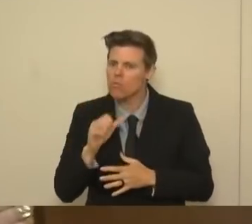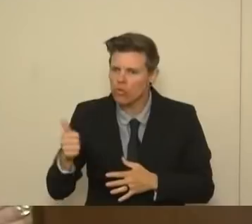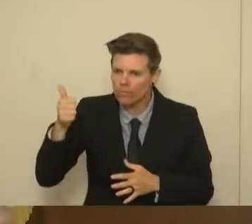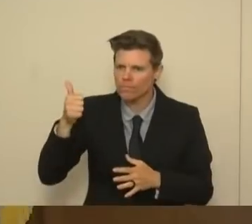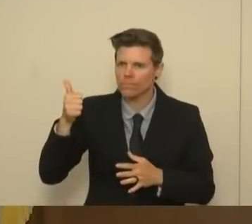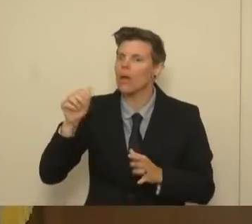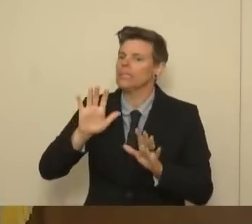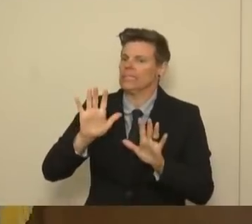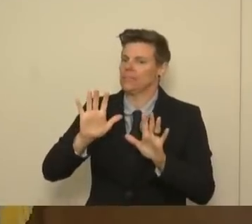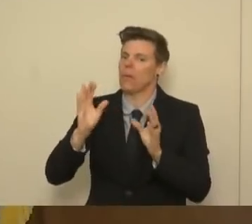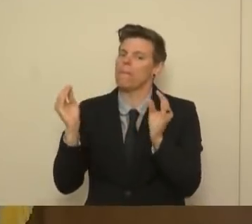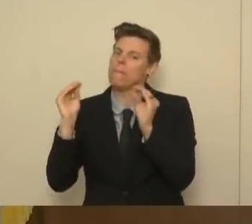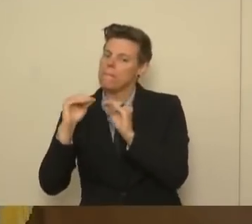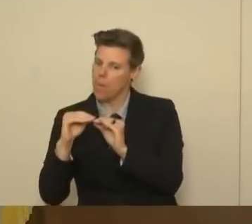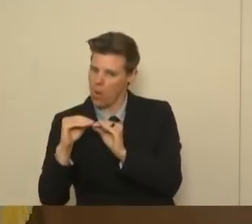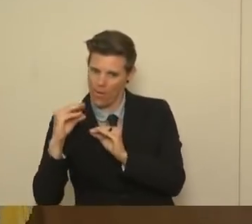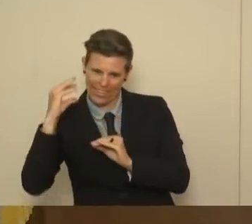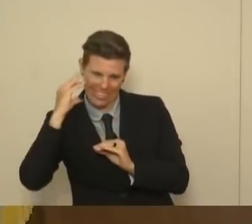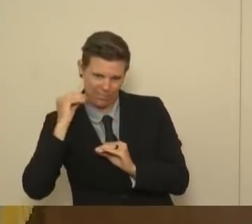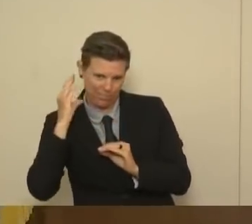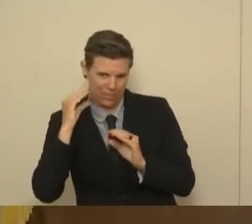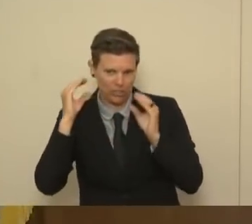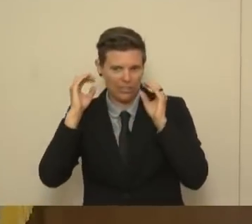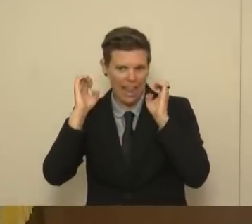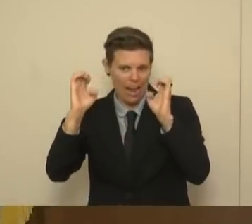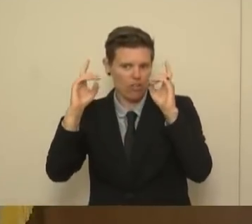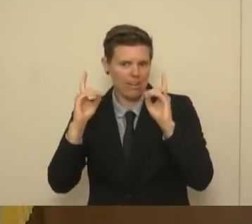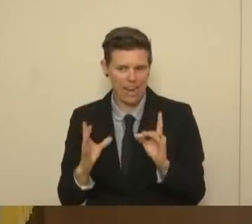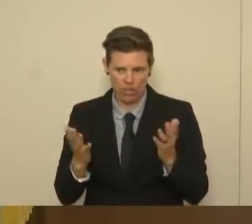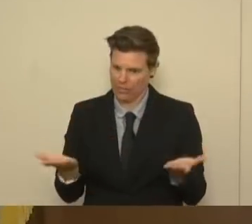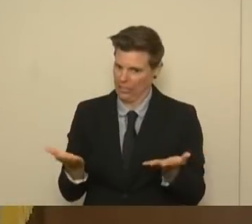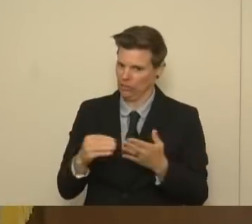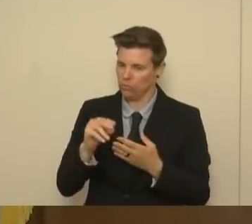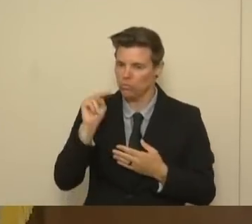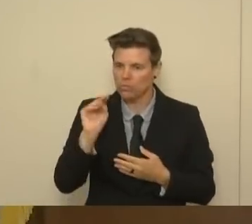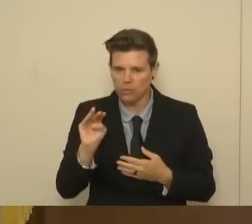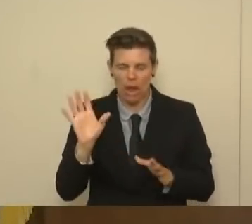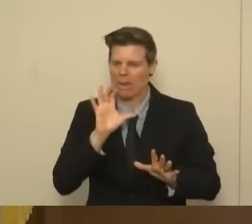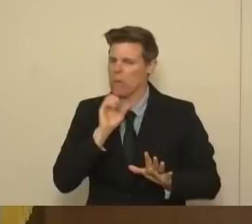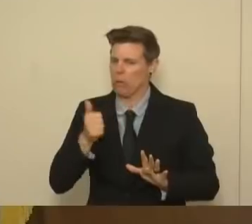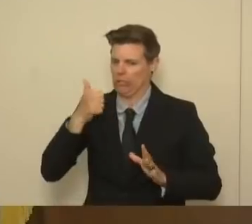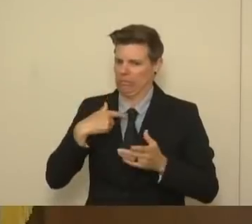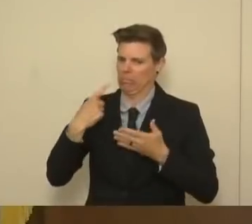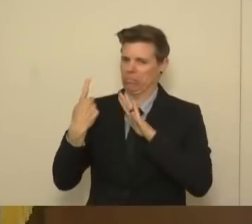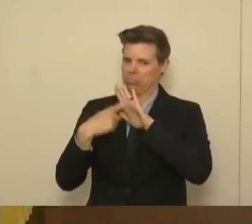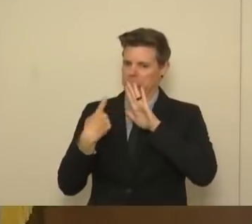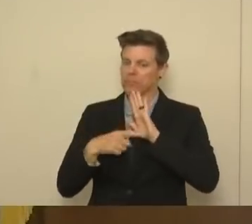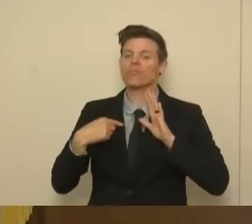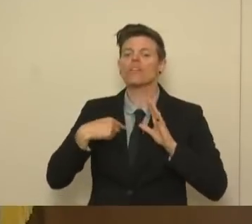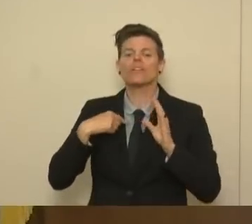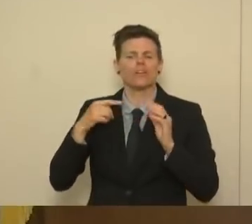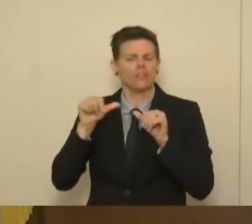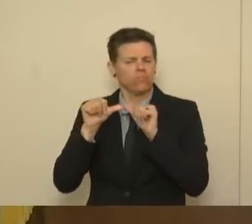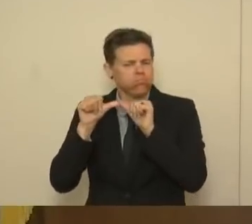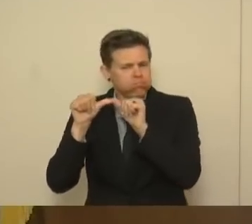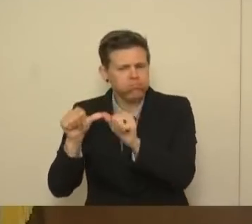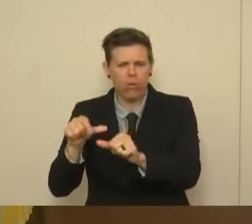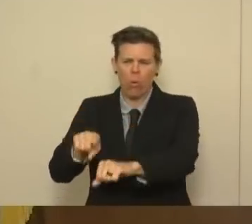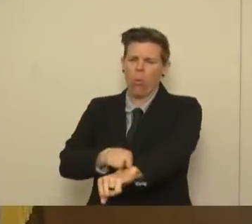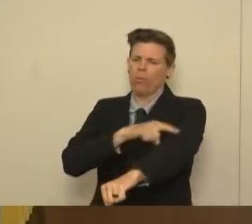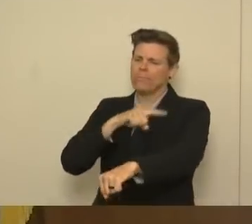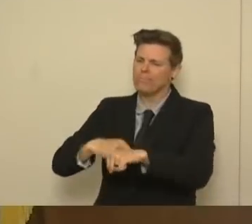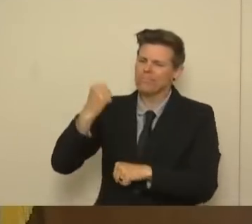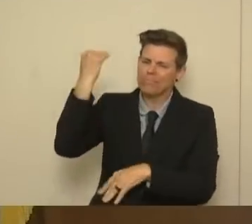educators in New Mexico, right? This is a vocation, they stay in it longer. That's an incredible thing about the dedication